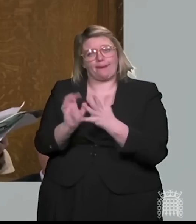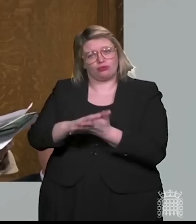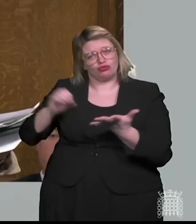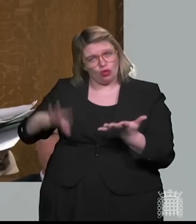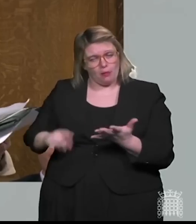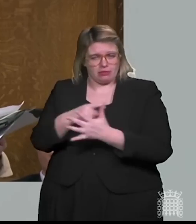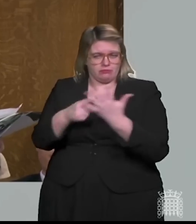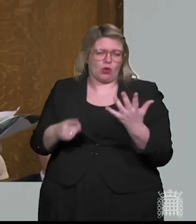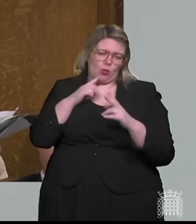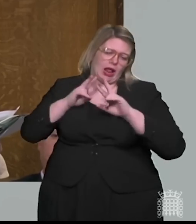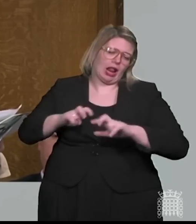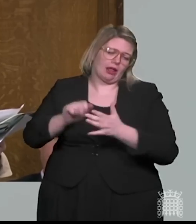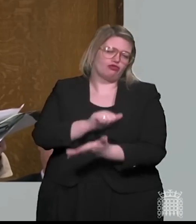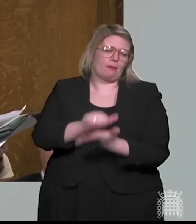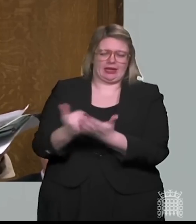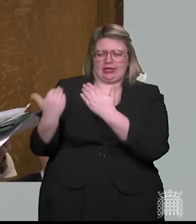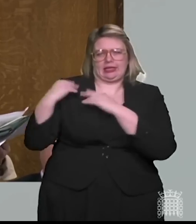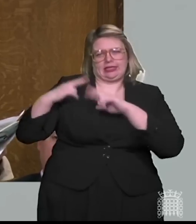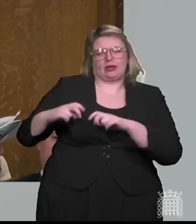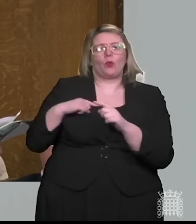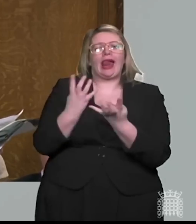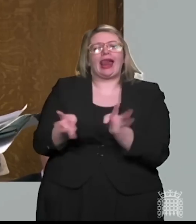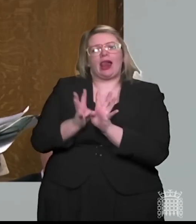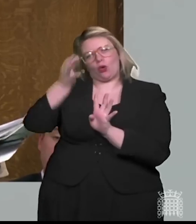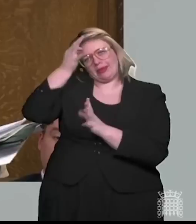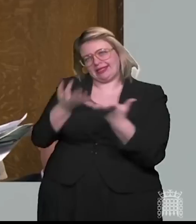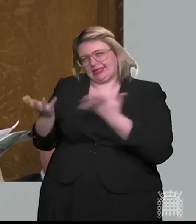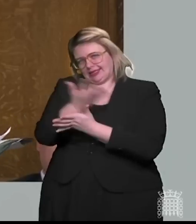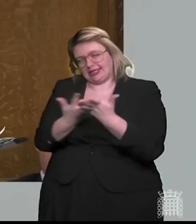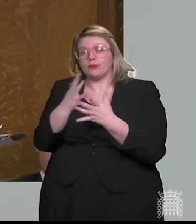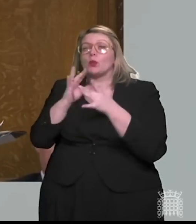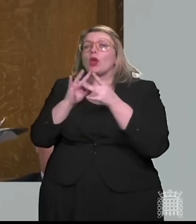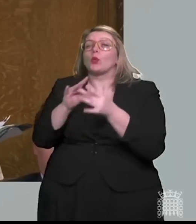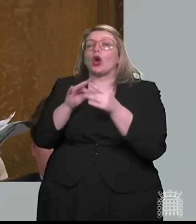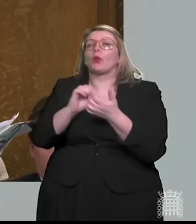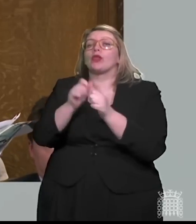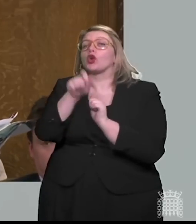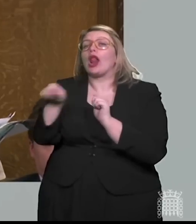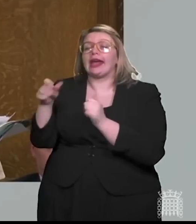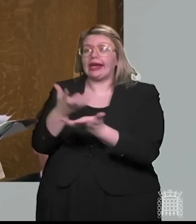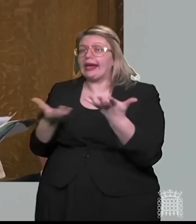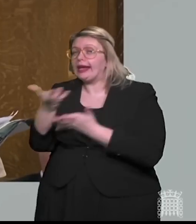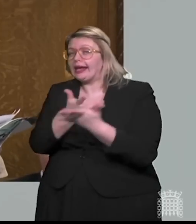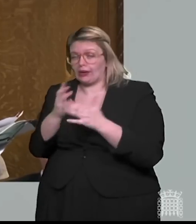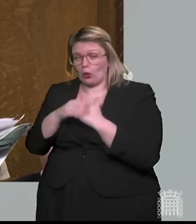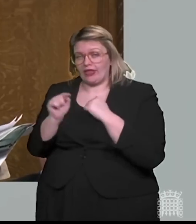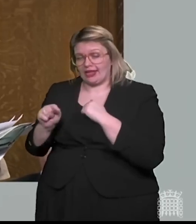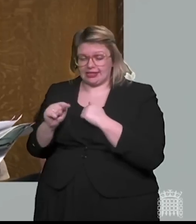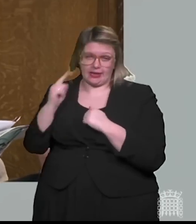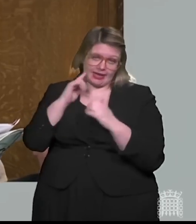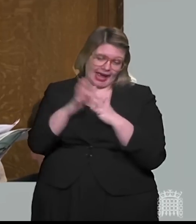will all be studied in detail by the committee. We're planning to work closely with our colleagues on the Work and Pensions Committee